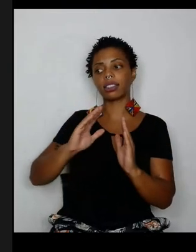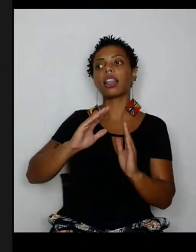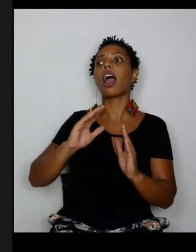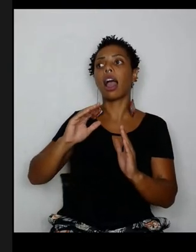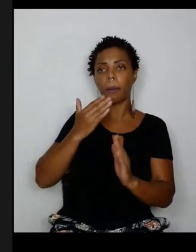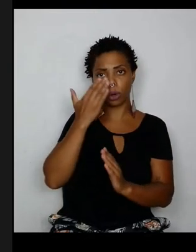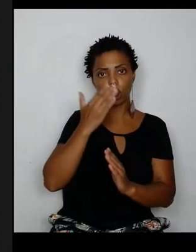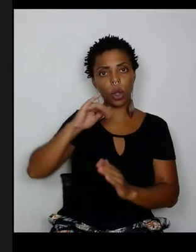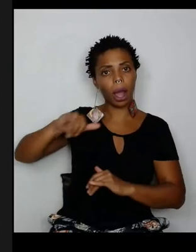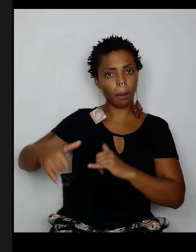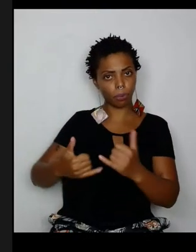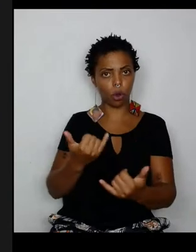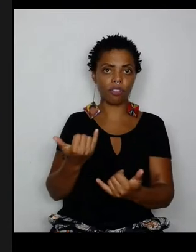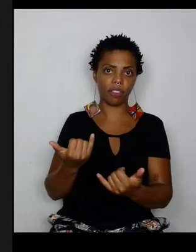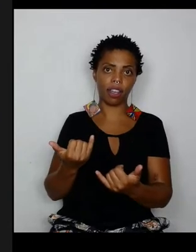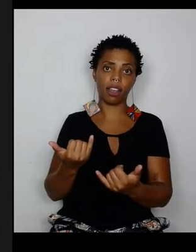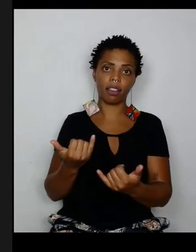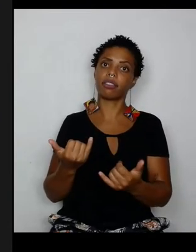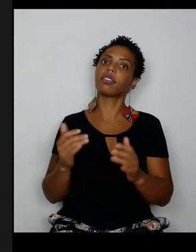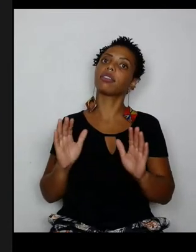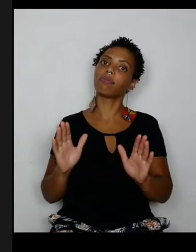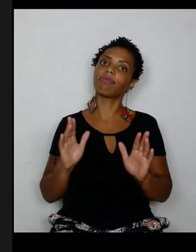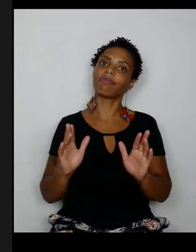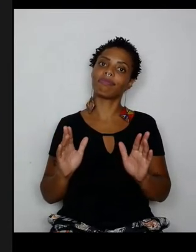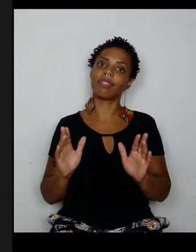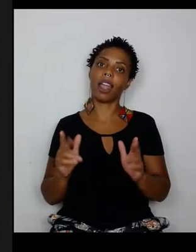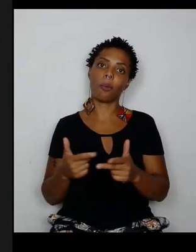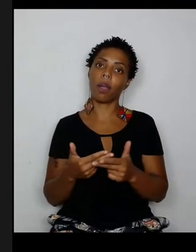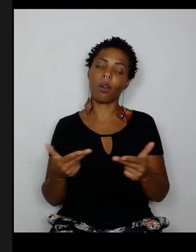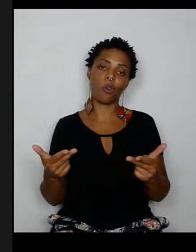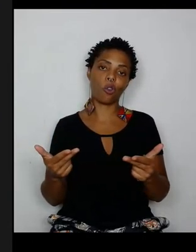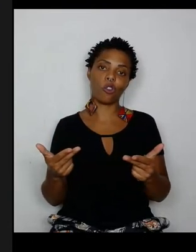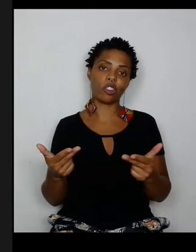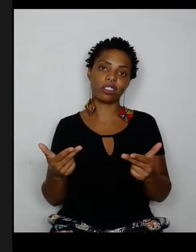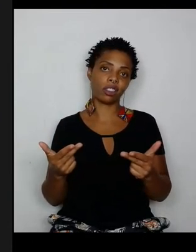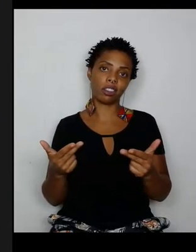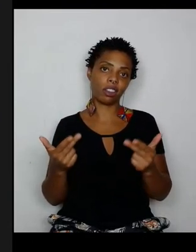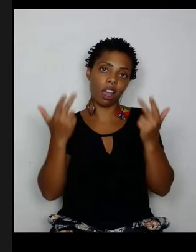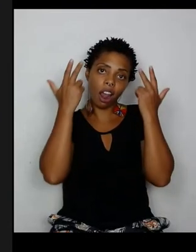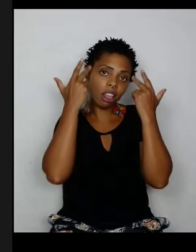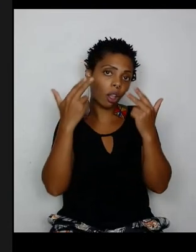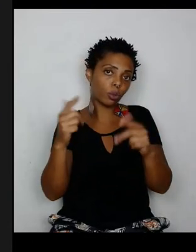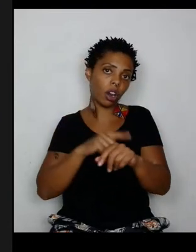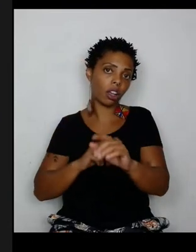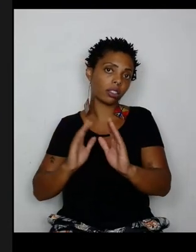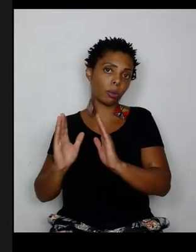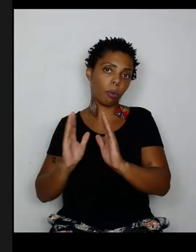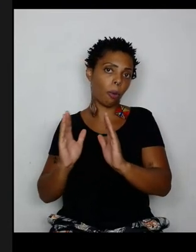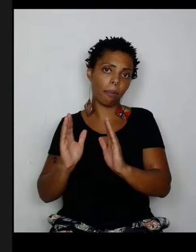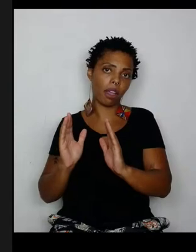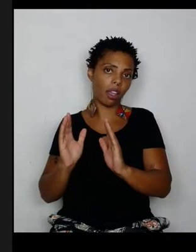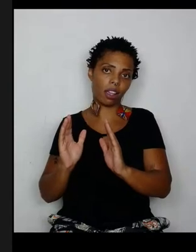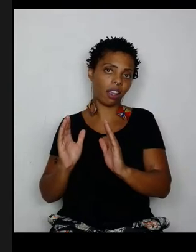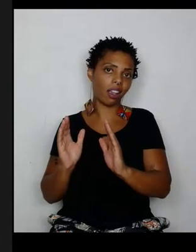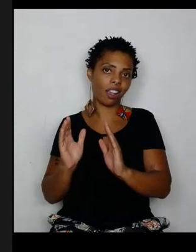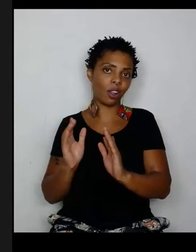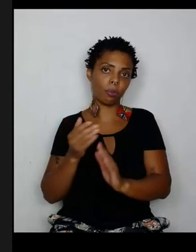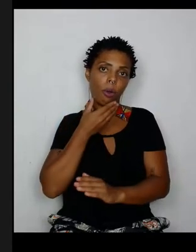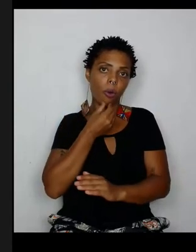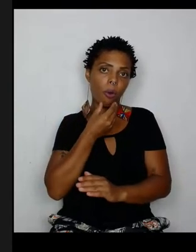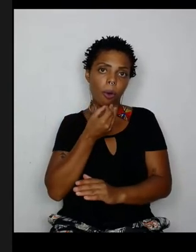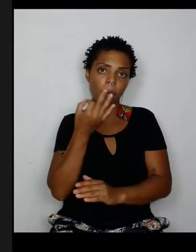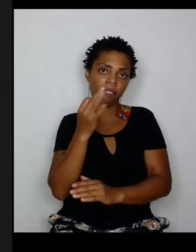given for a french man whether he was at home or in the colonies